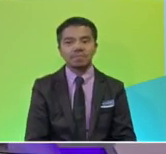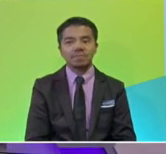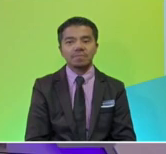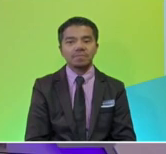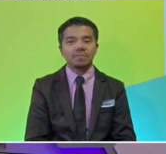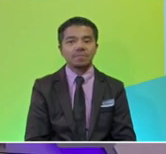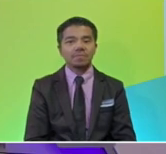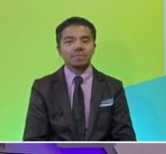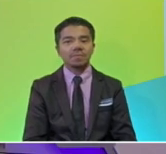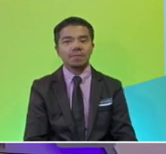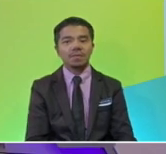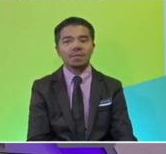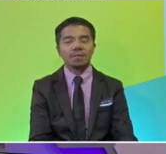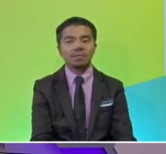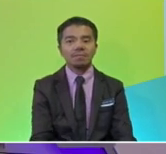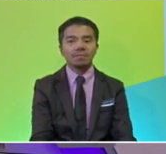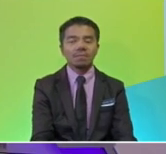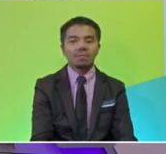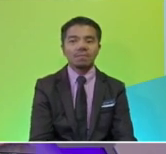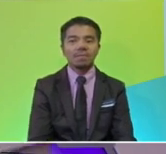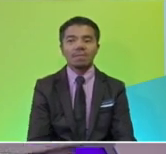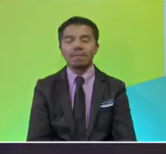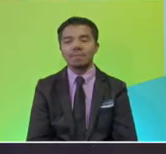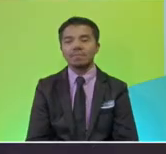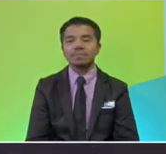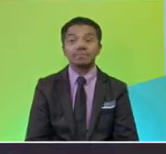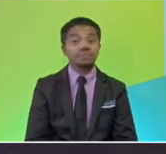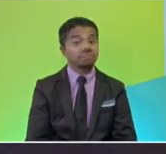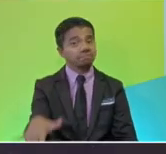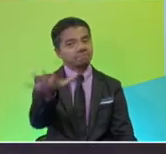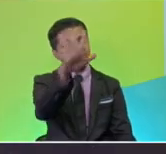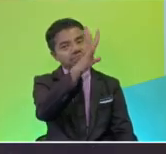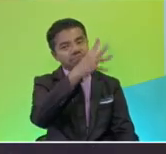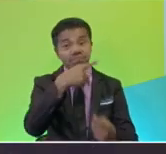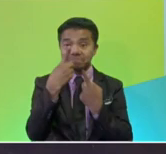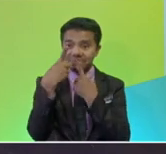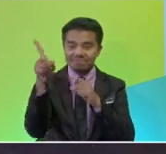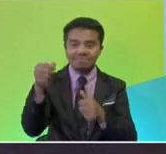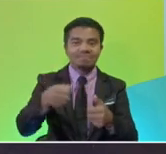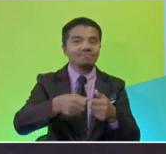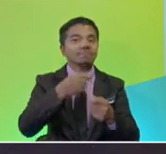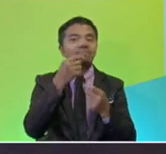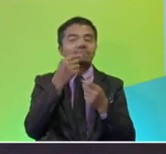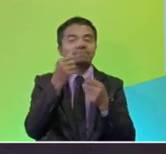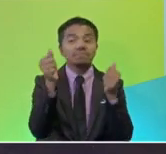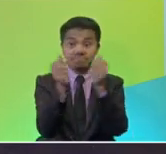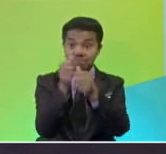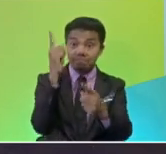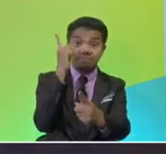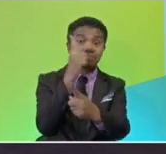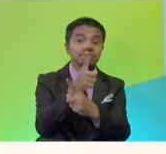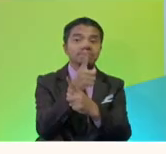go with another one. All right. So good job, everyone got it correct, right? Yeah, everyone got it correct. Good job, everyone. Okay, the last one for this one, this